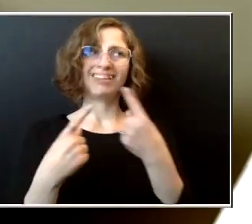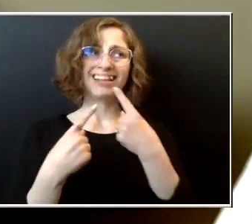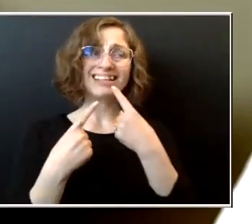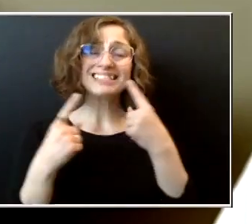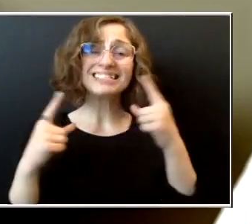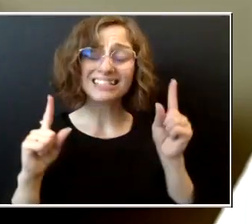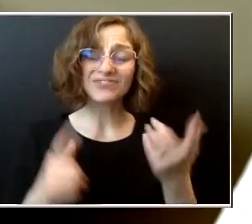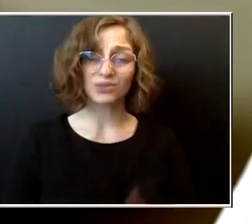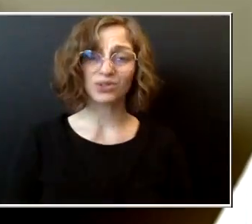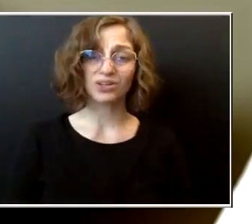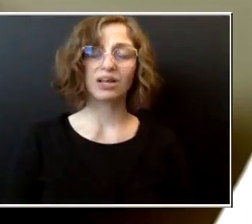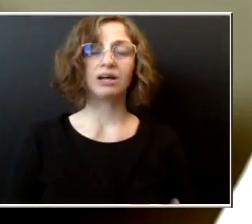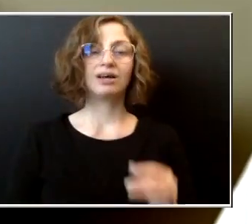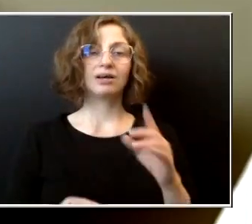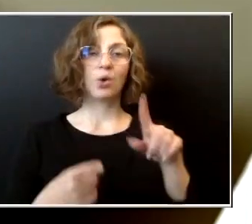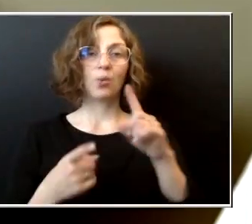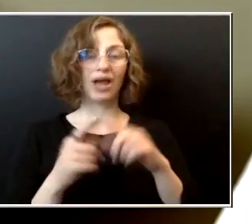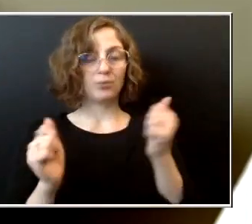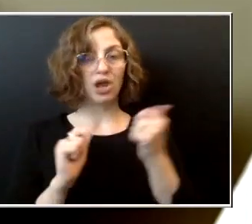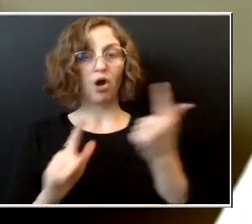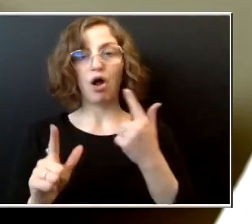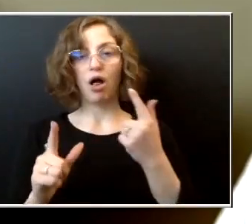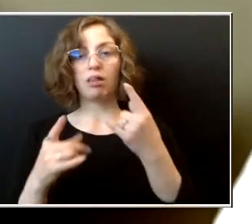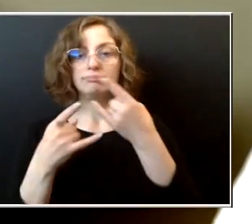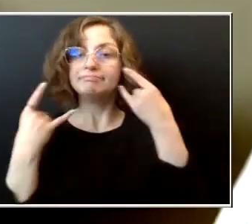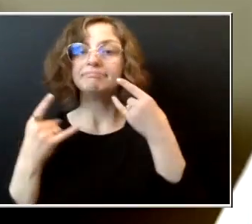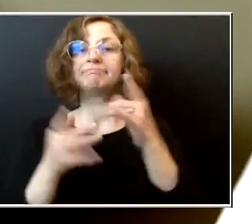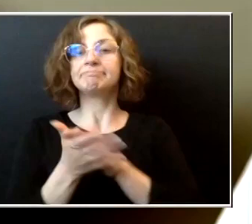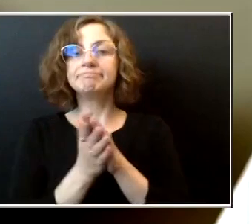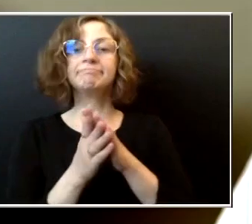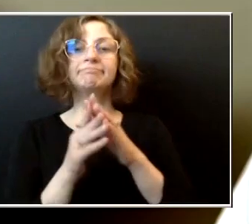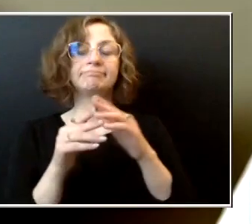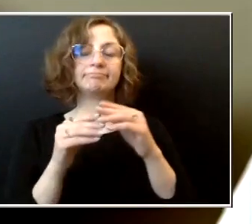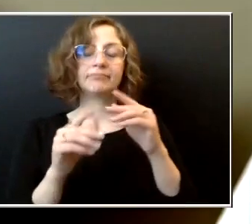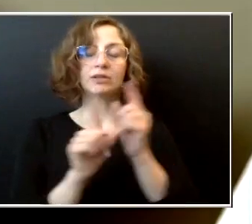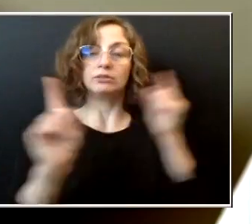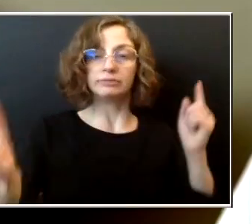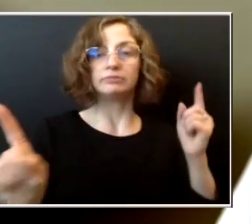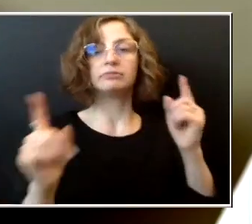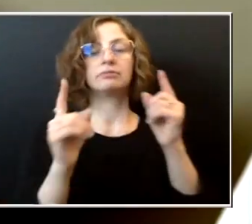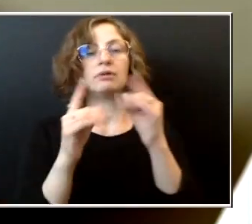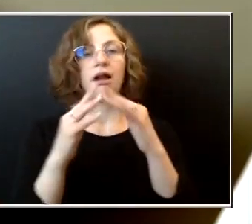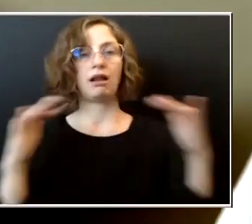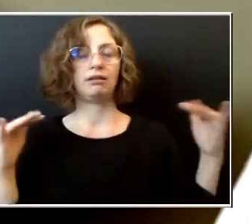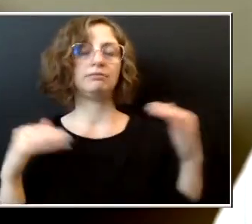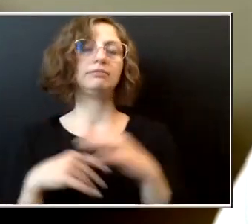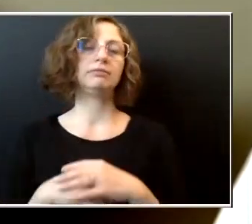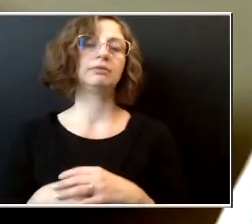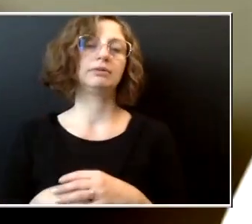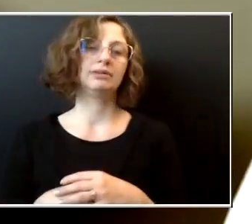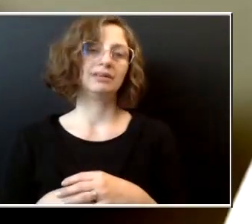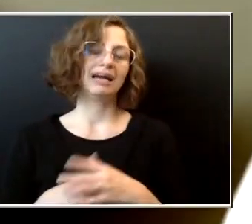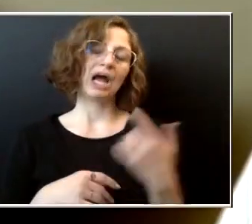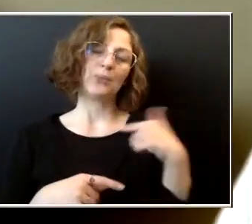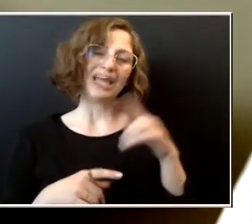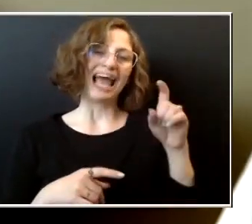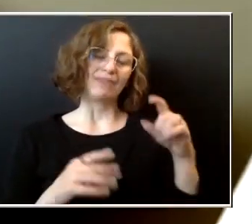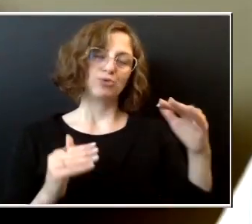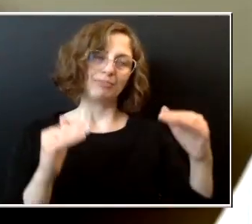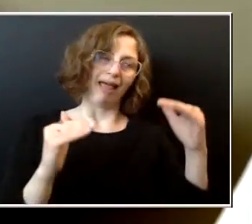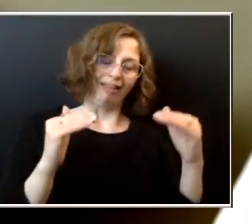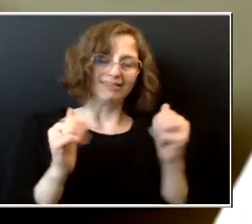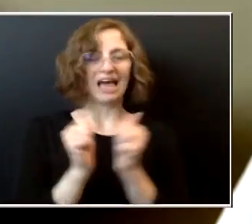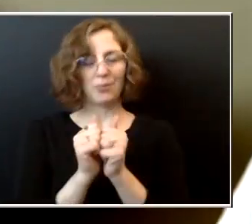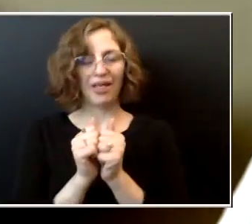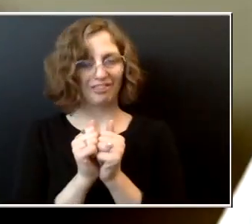to measure those things also with, unfortunately, like we had heard about the loneliness and the epidemics that occur with